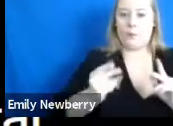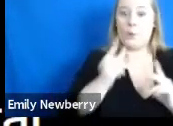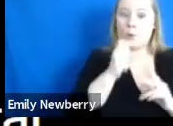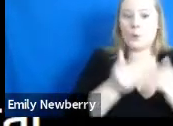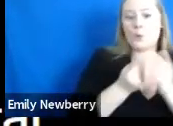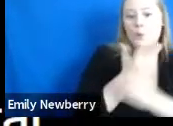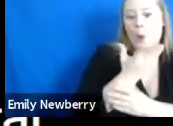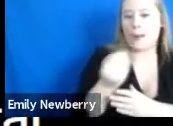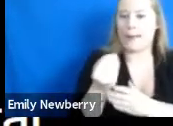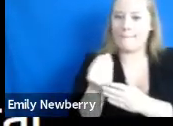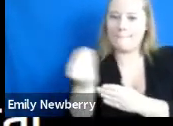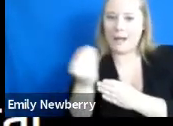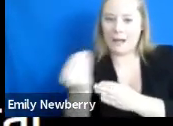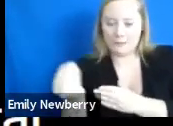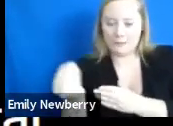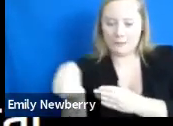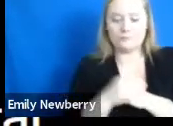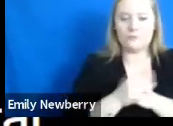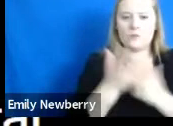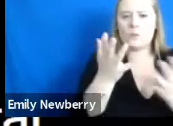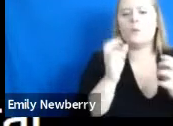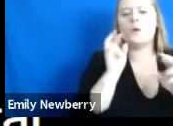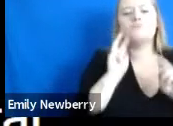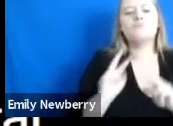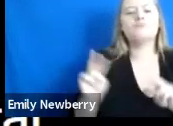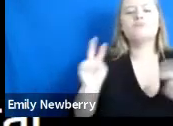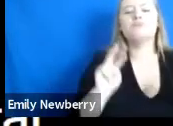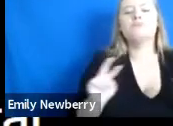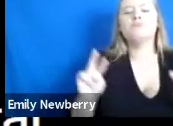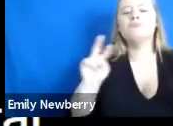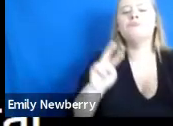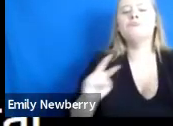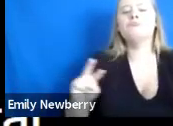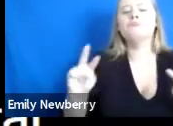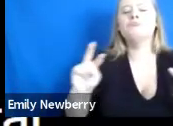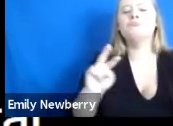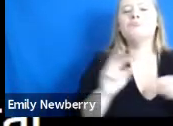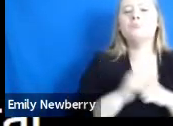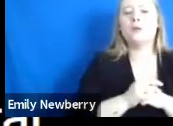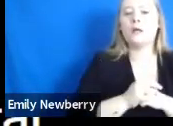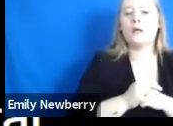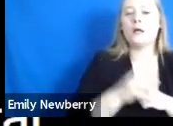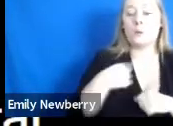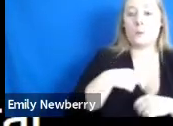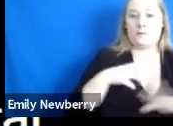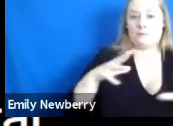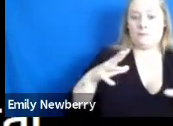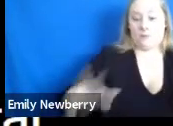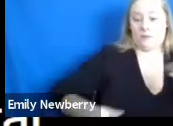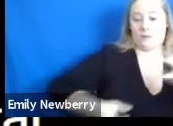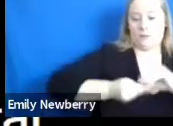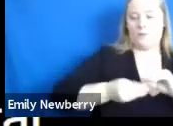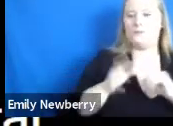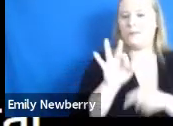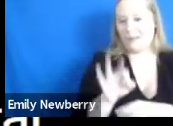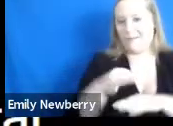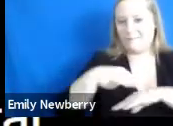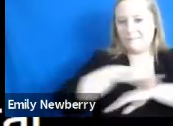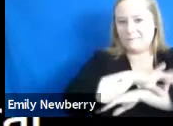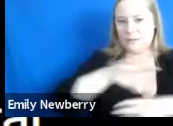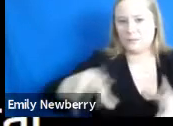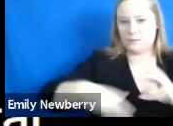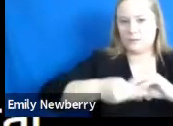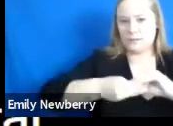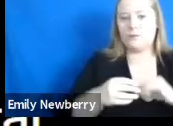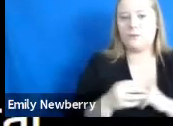decided to monitor the agricultural fields. In total, we have monitored 9 different agricultural fields. However, I'm just showing